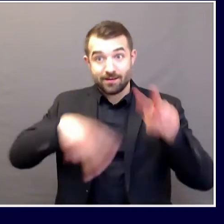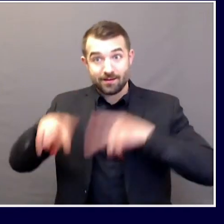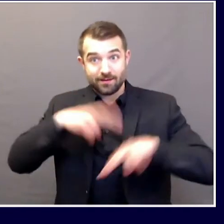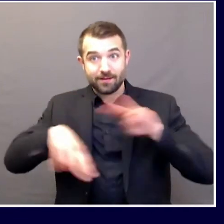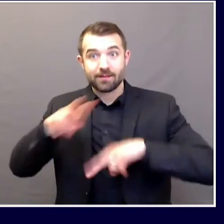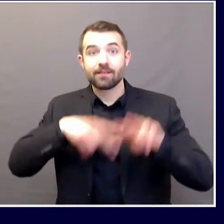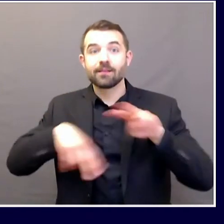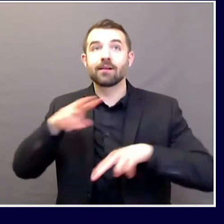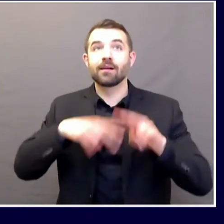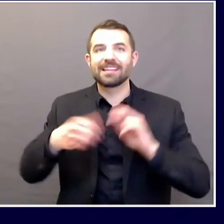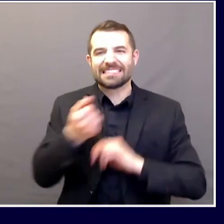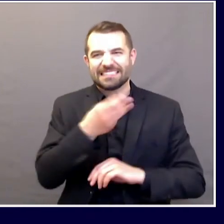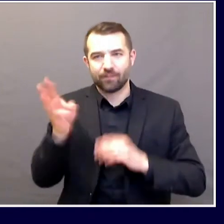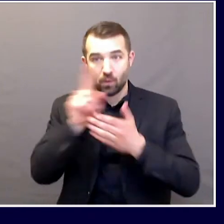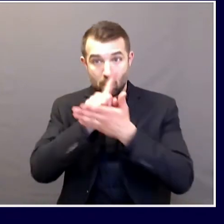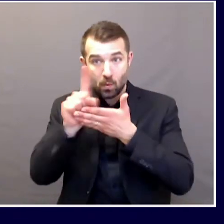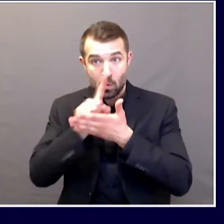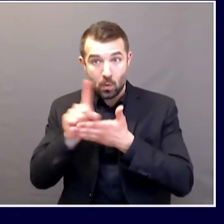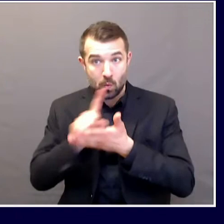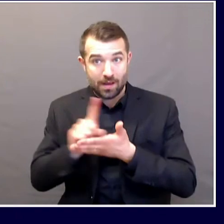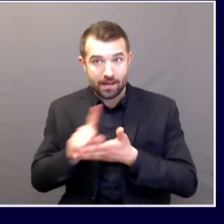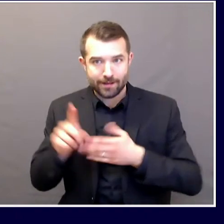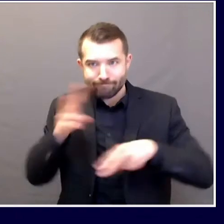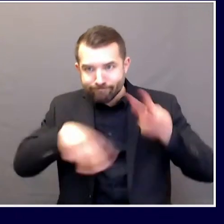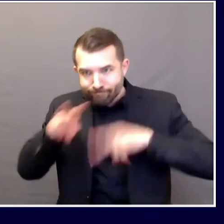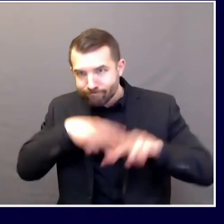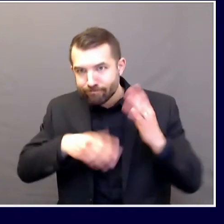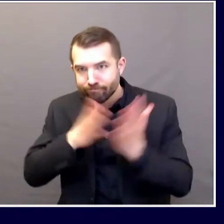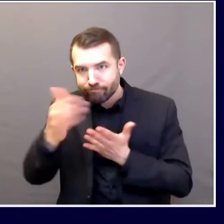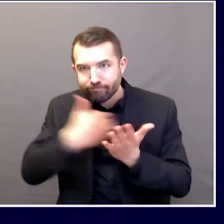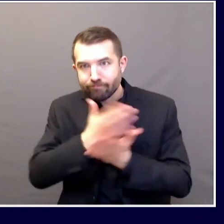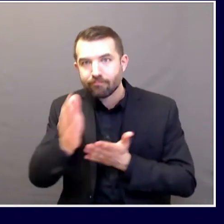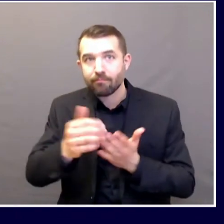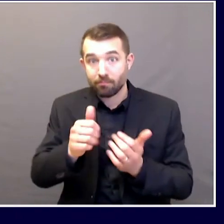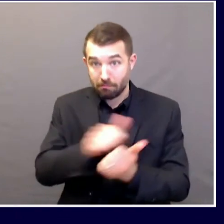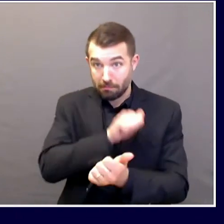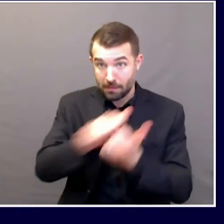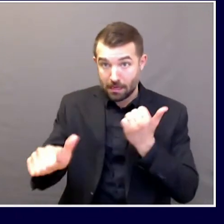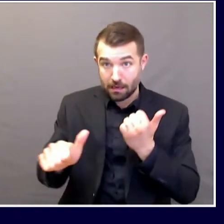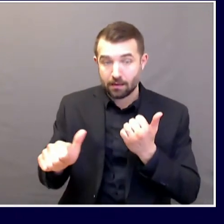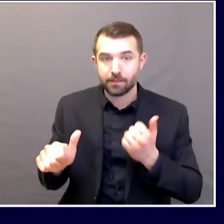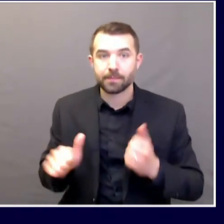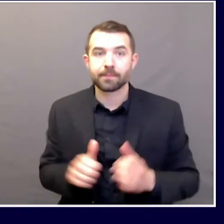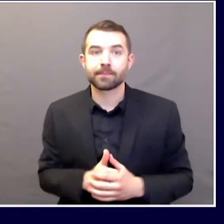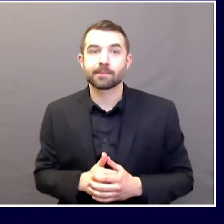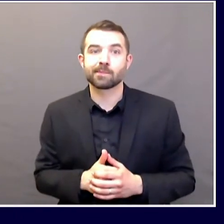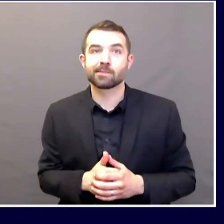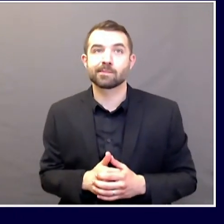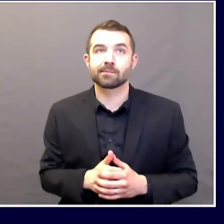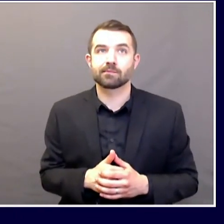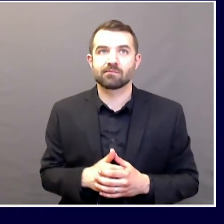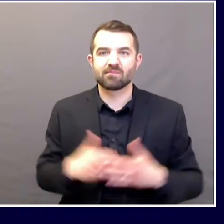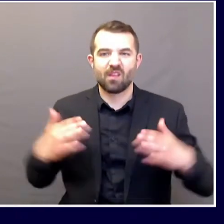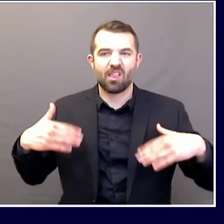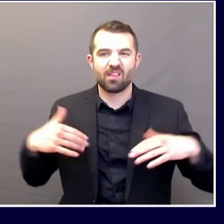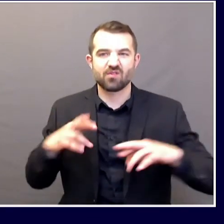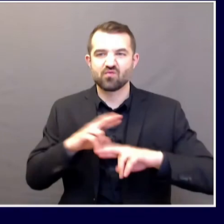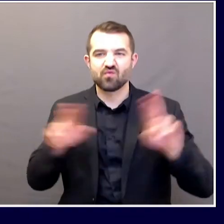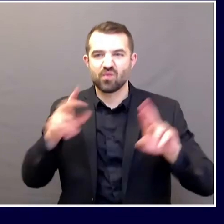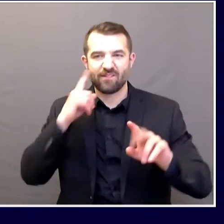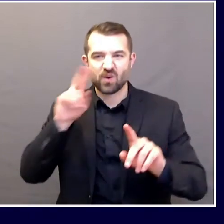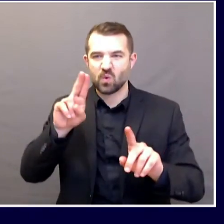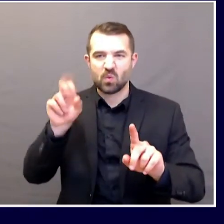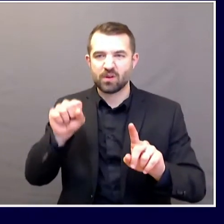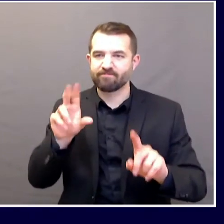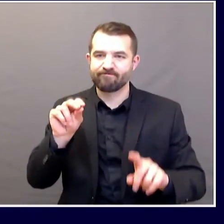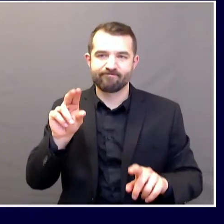thereafter. So we are still a little ways away from the Astra vaccine being authorized in the US. That being said, the vaccine is